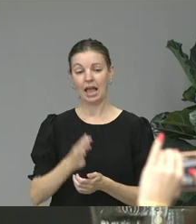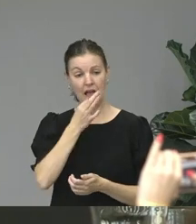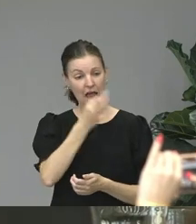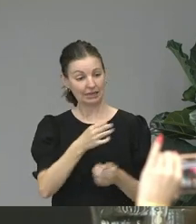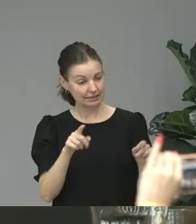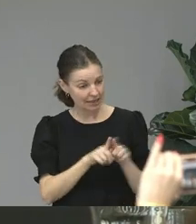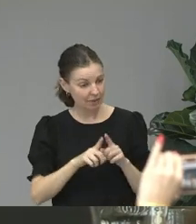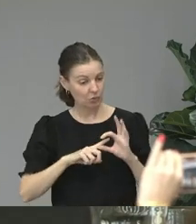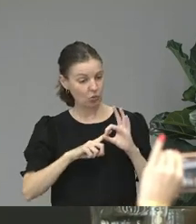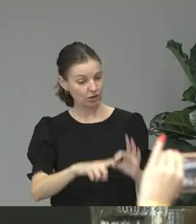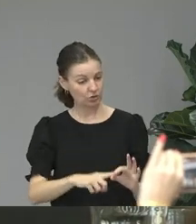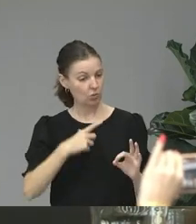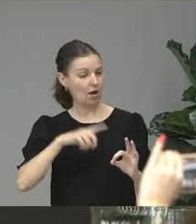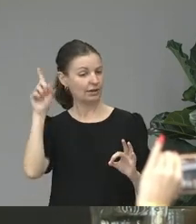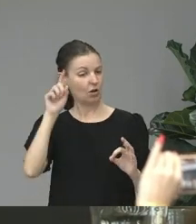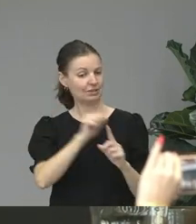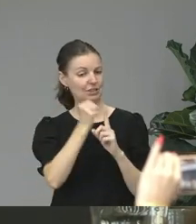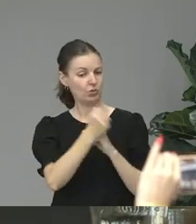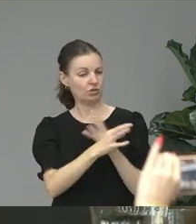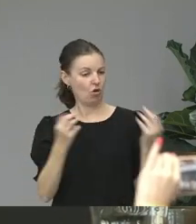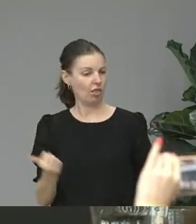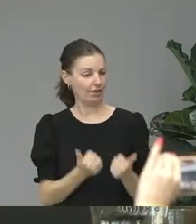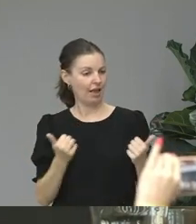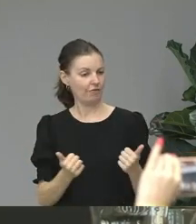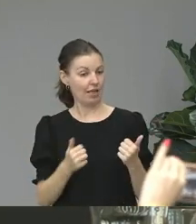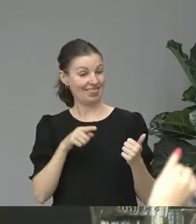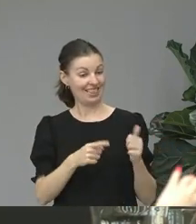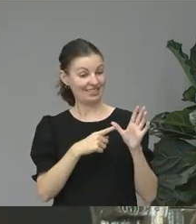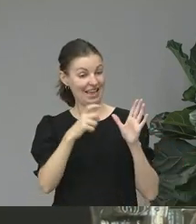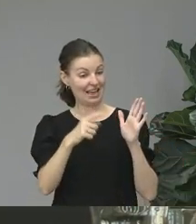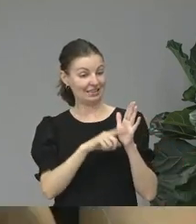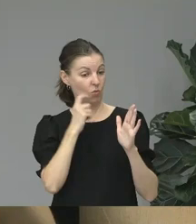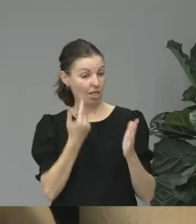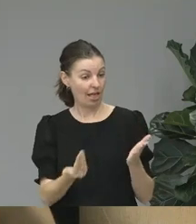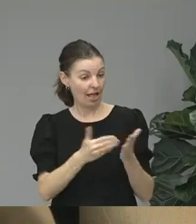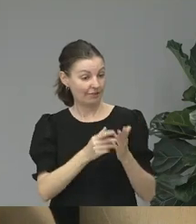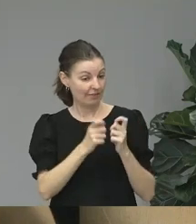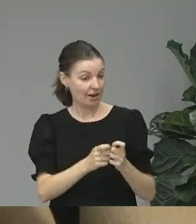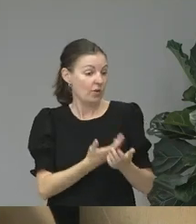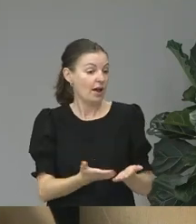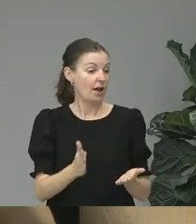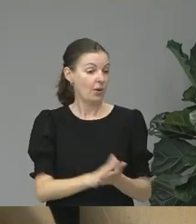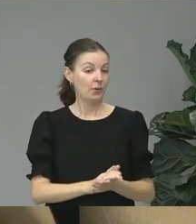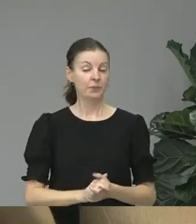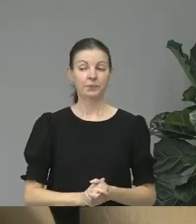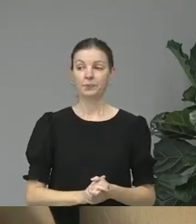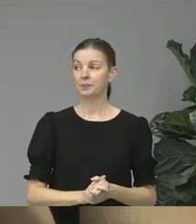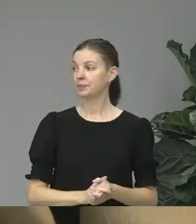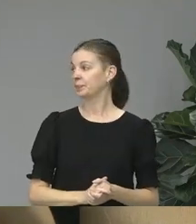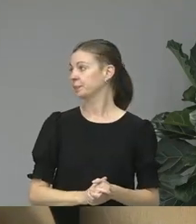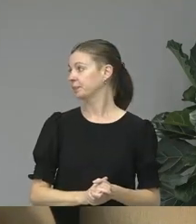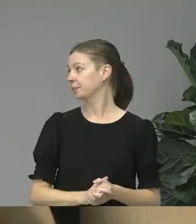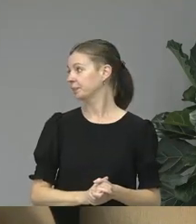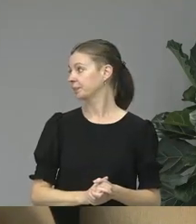and how will an act like this add value? Well, just relying